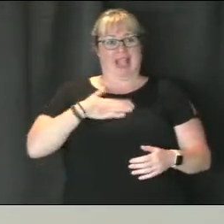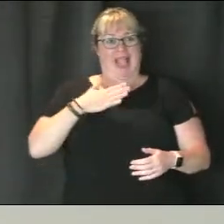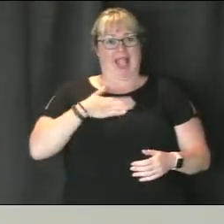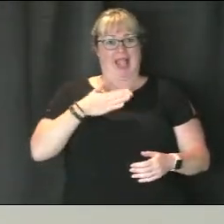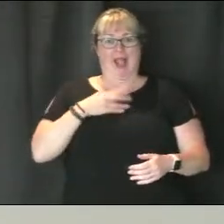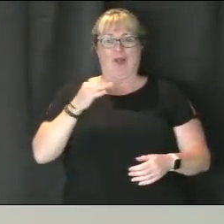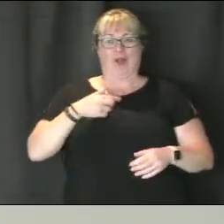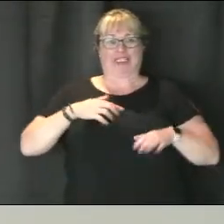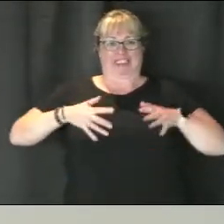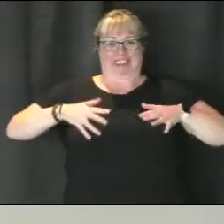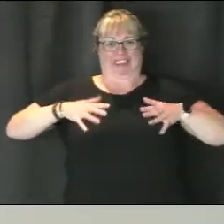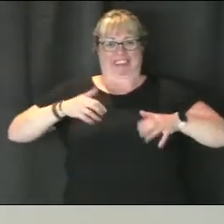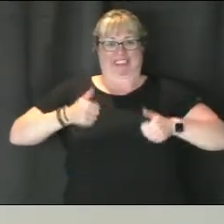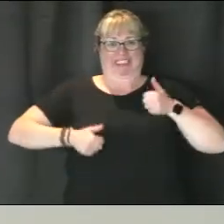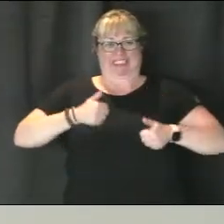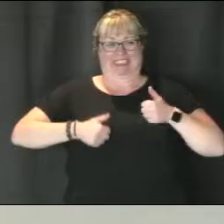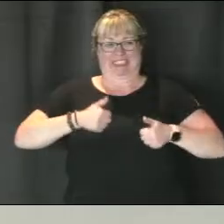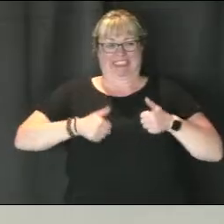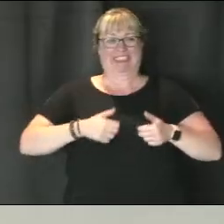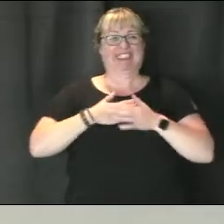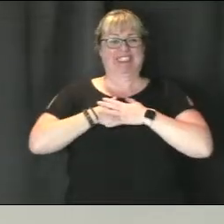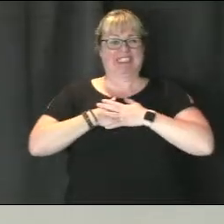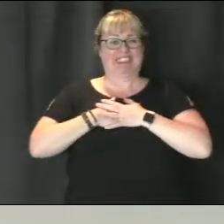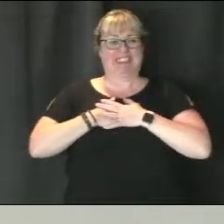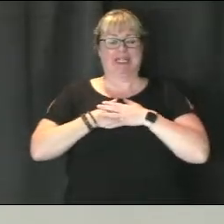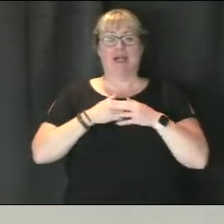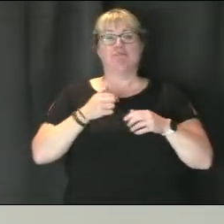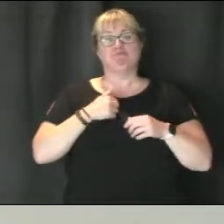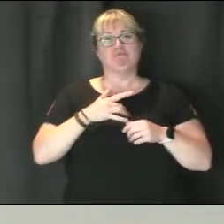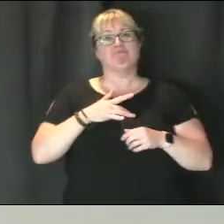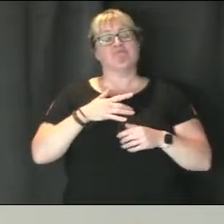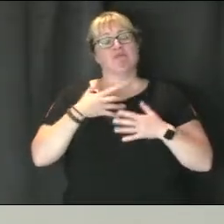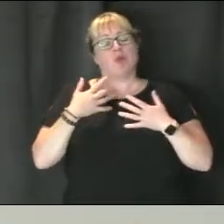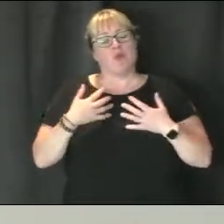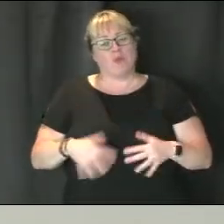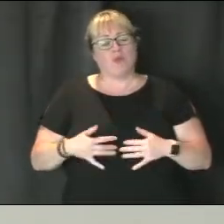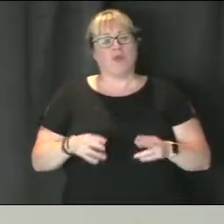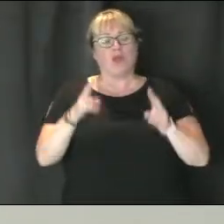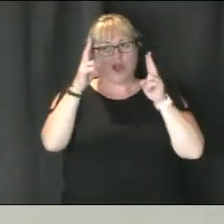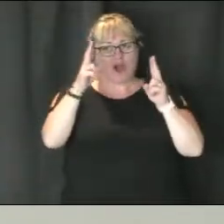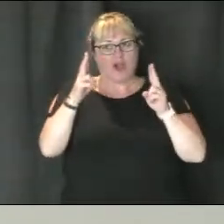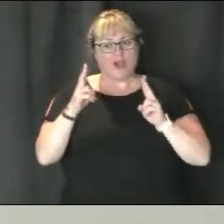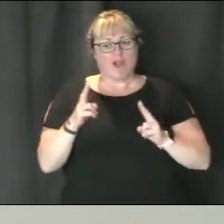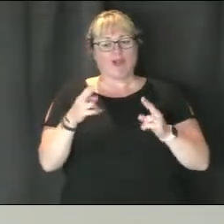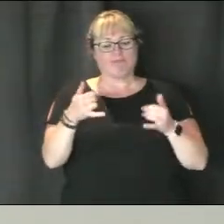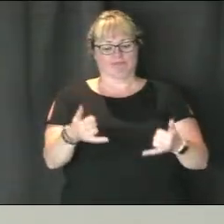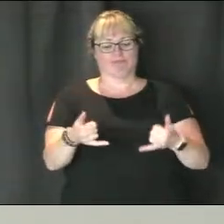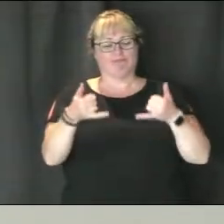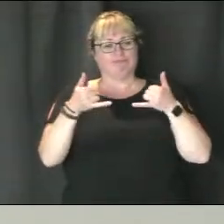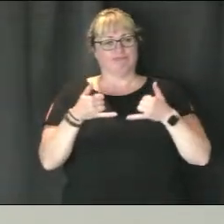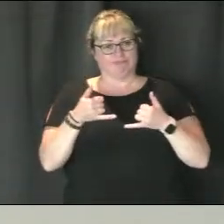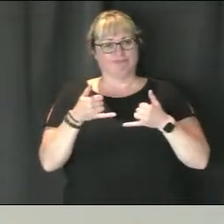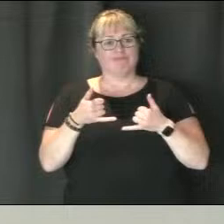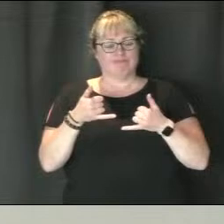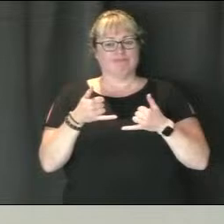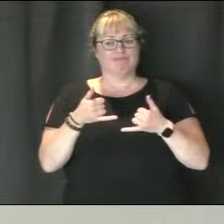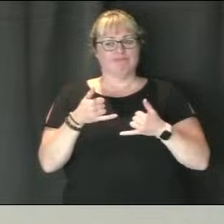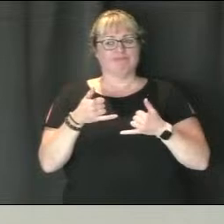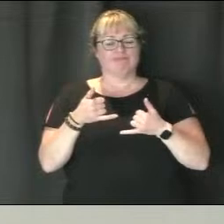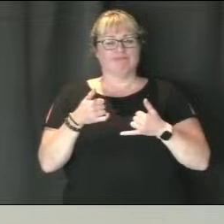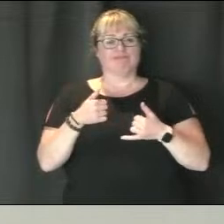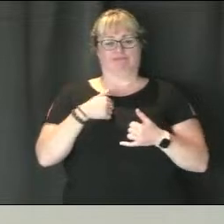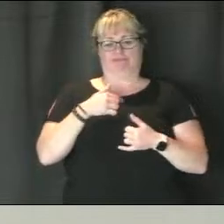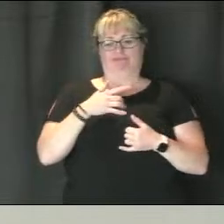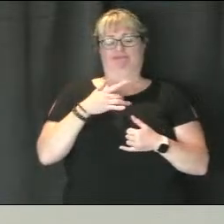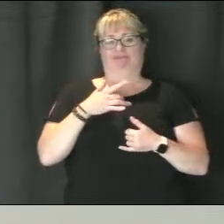shaking with nerves. I'm profoundly honoured to be given this award, and I think there are